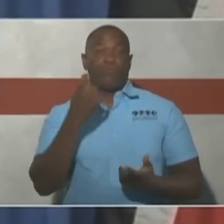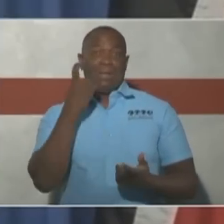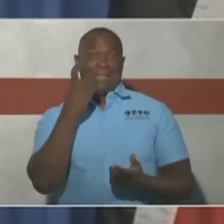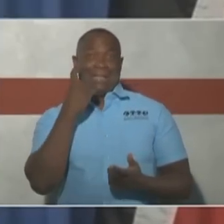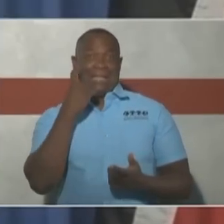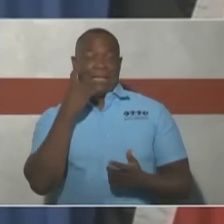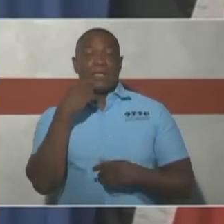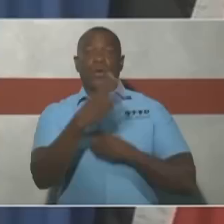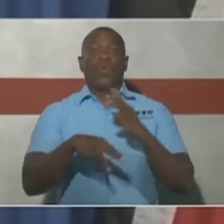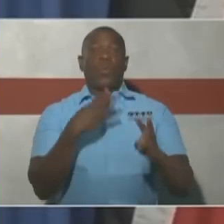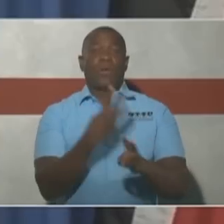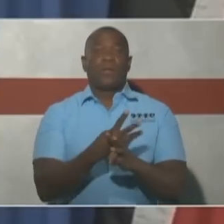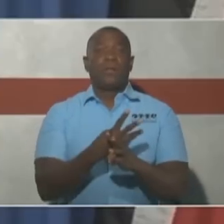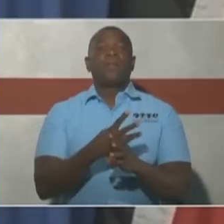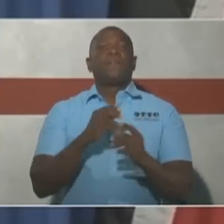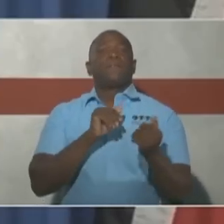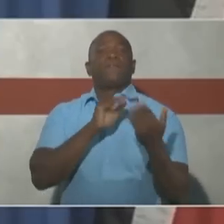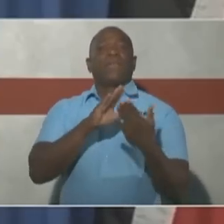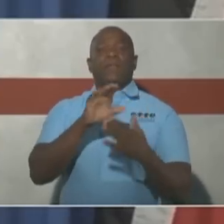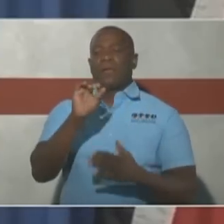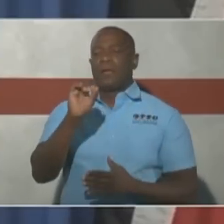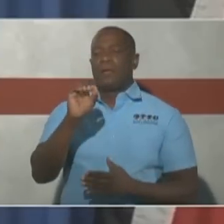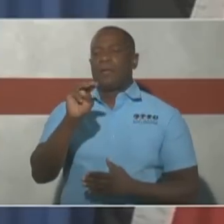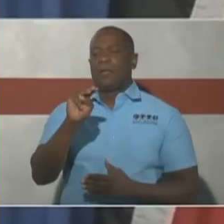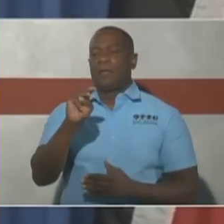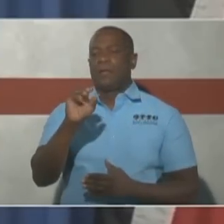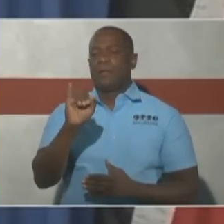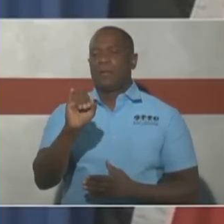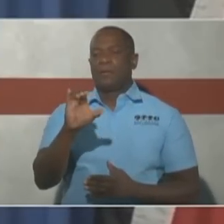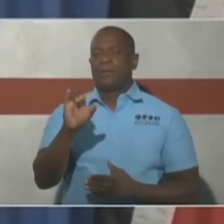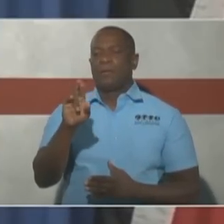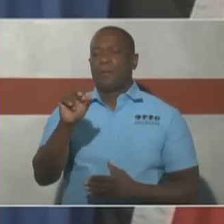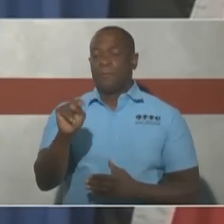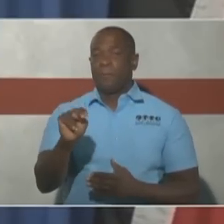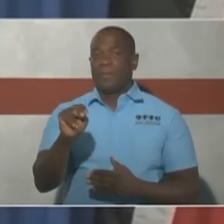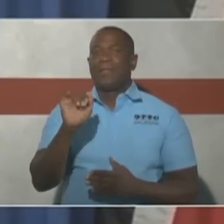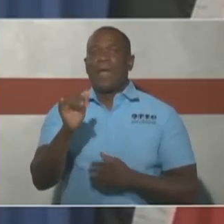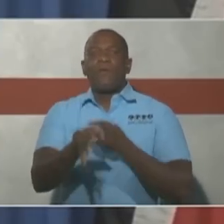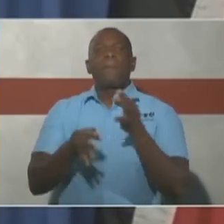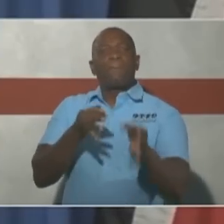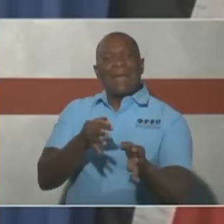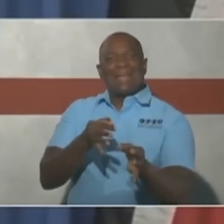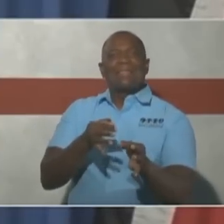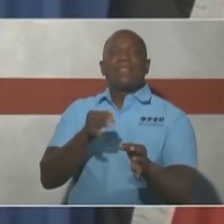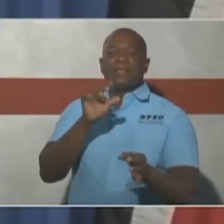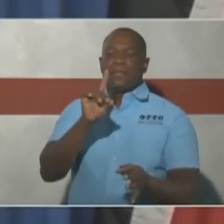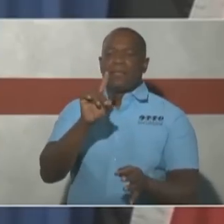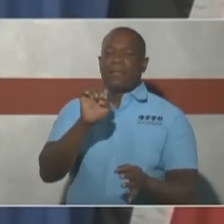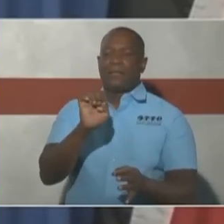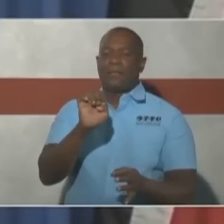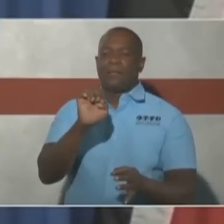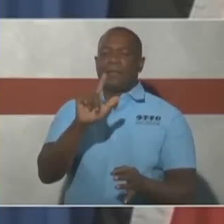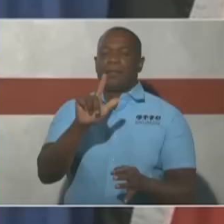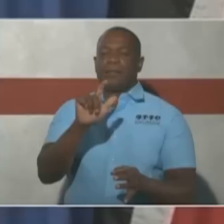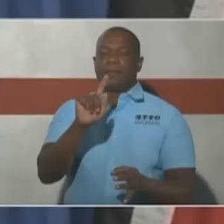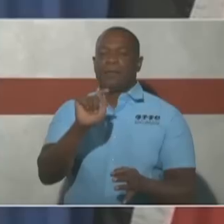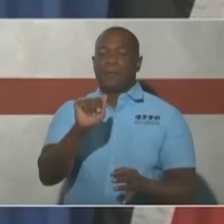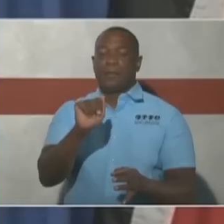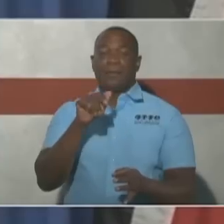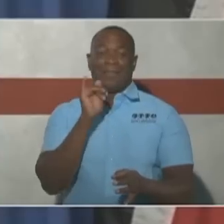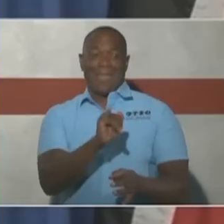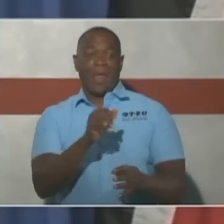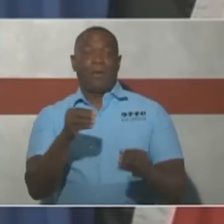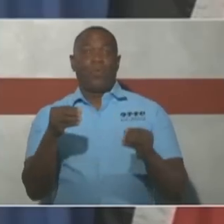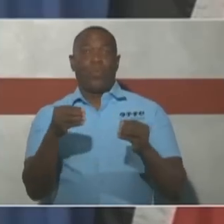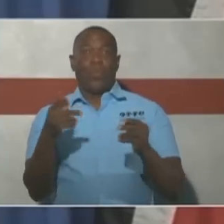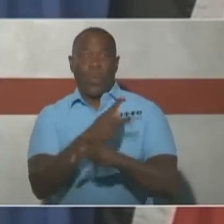was facing was the Omicron variant, which had replaced the deadly Delta variant. So even though the populations of the world